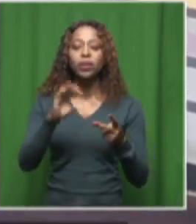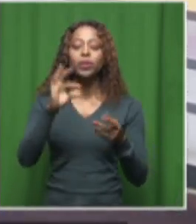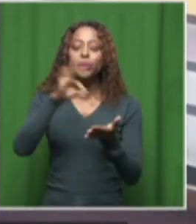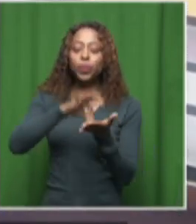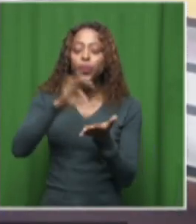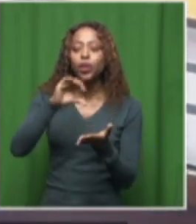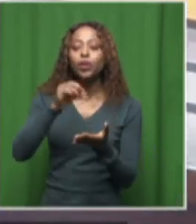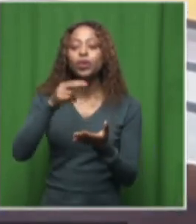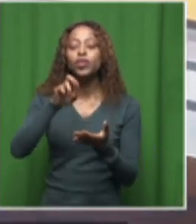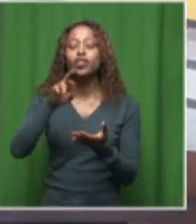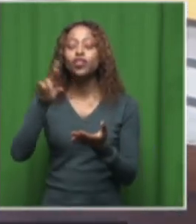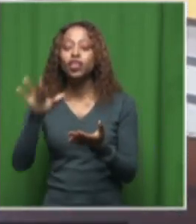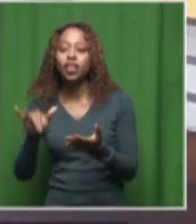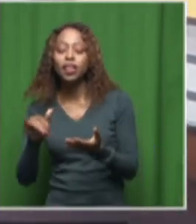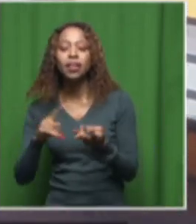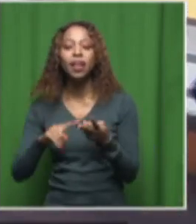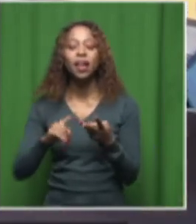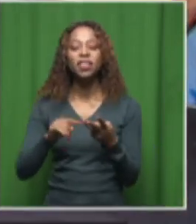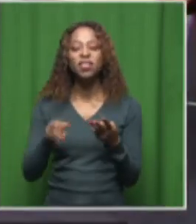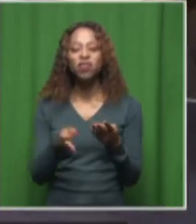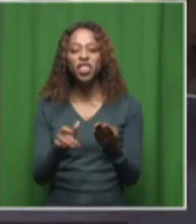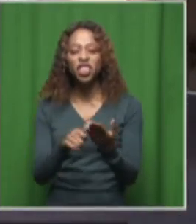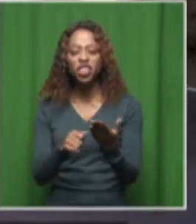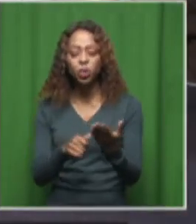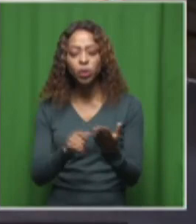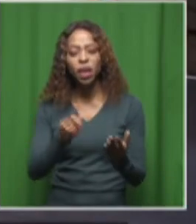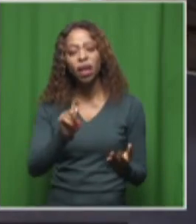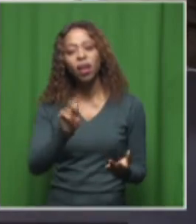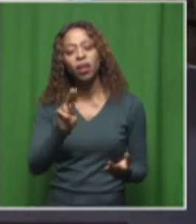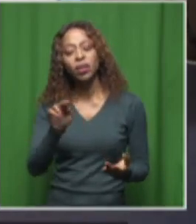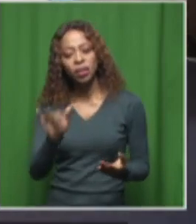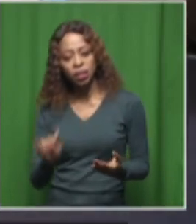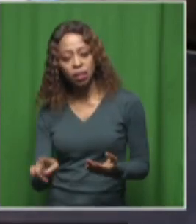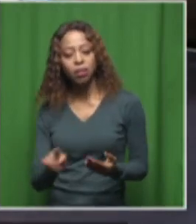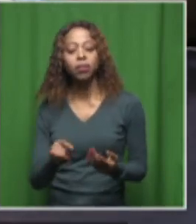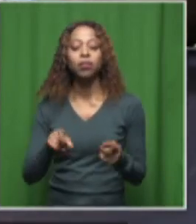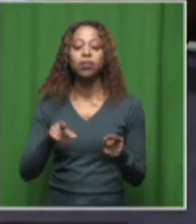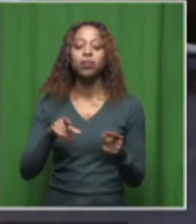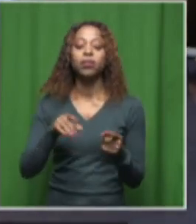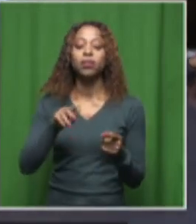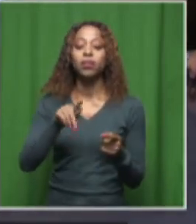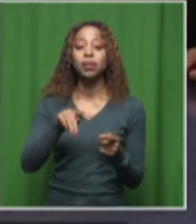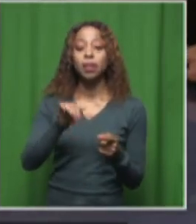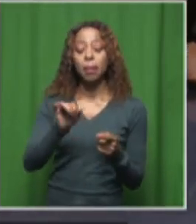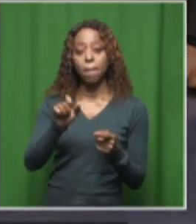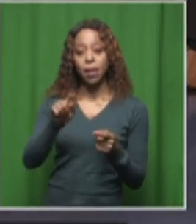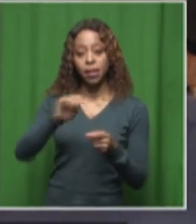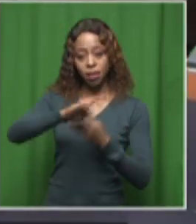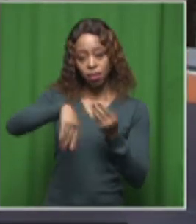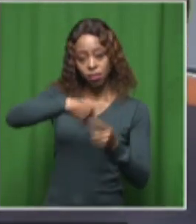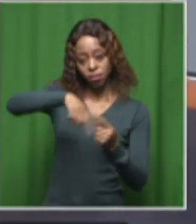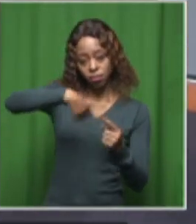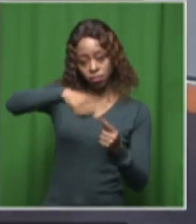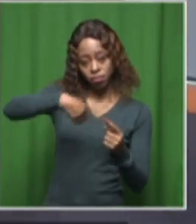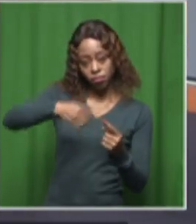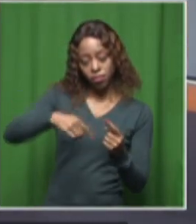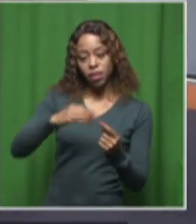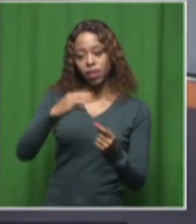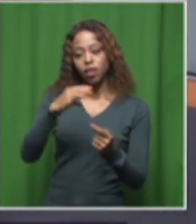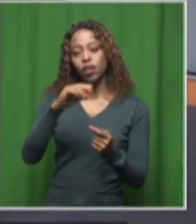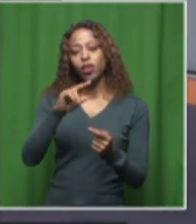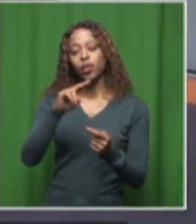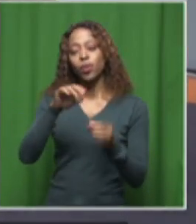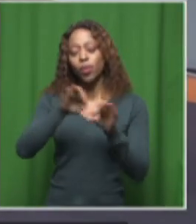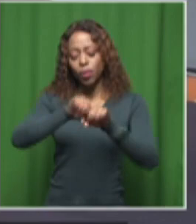and then you mix it. Some fish tuna with what though? So it's a pasta, so it's like macaroni. Then you put the tuna in there, you put your cucumbers. It's like a